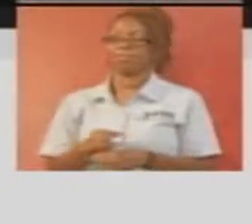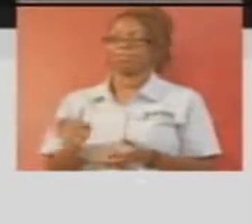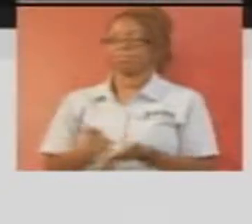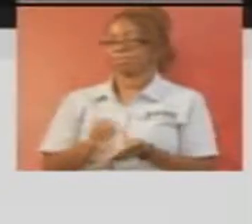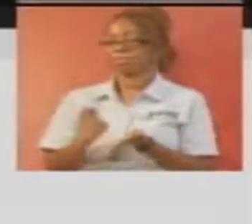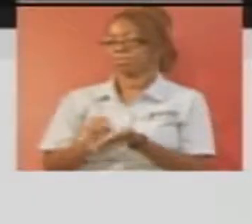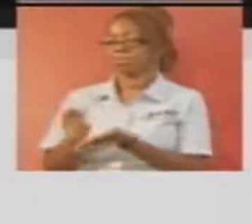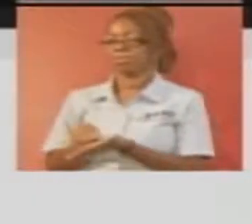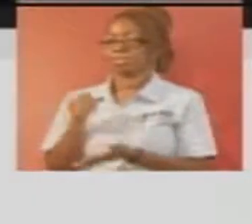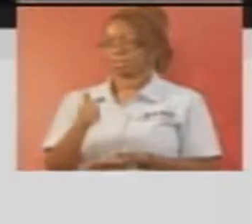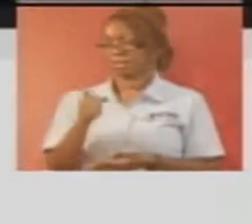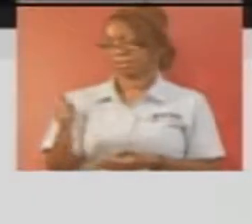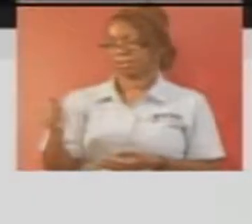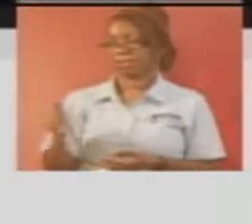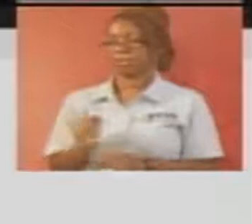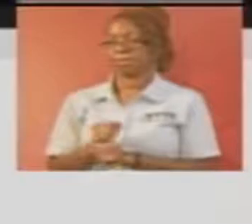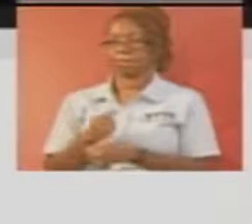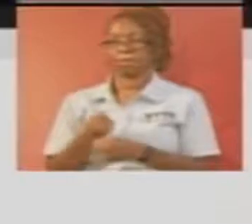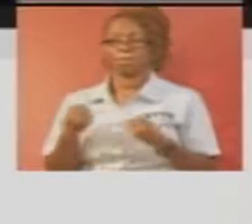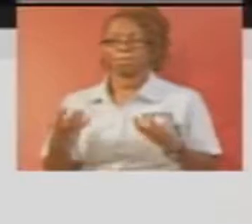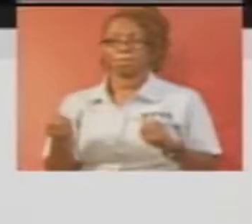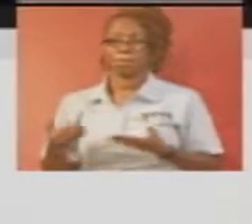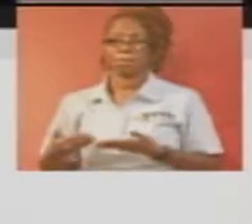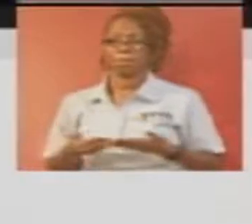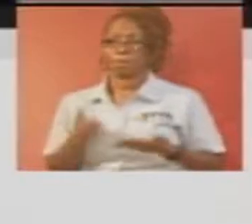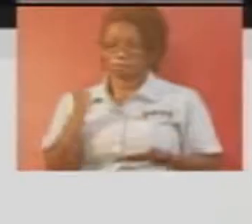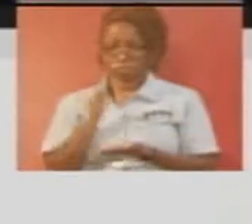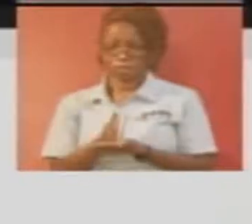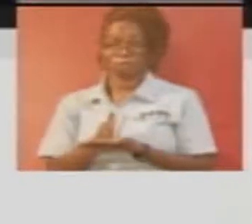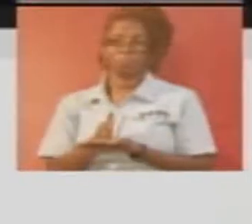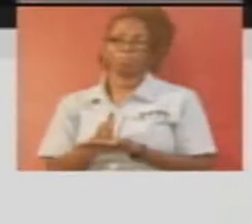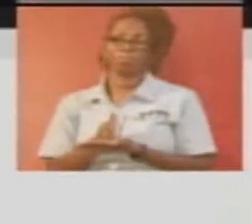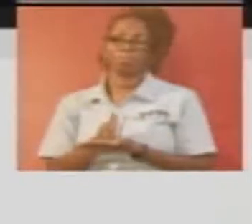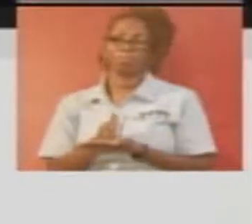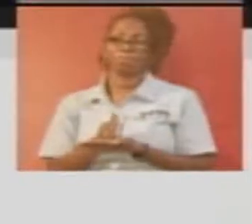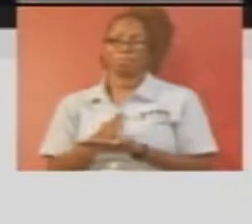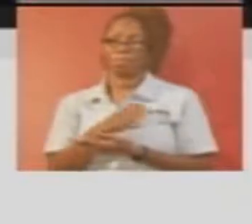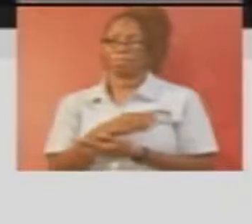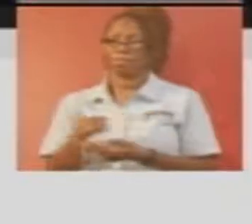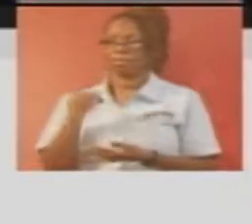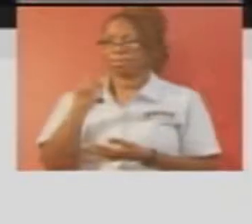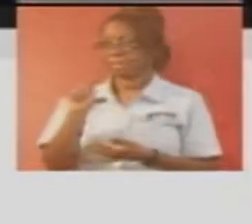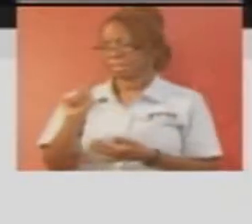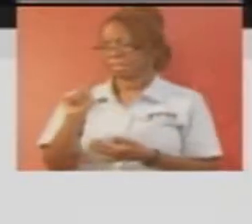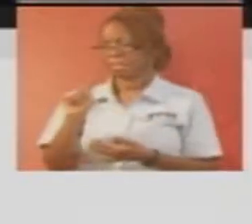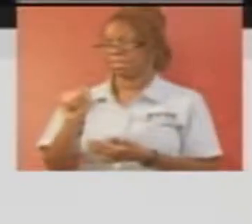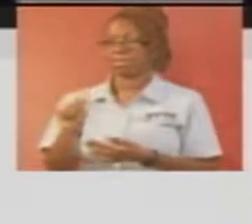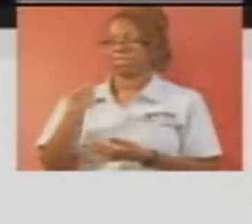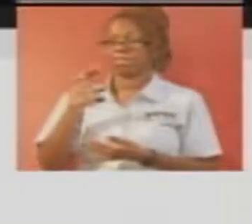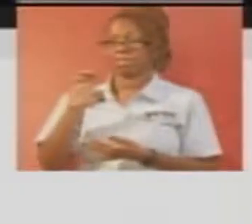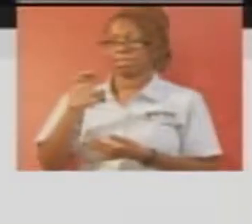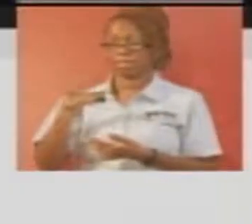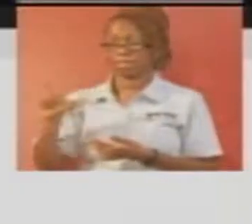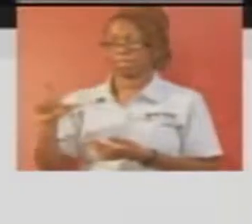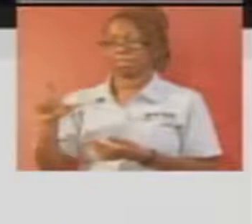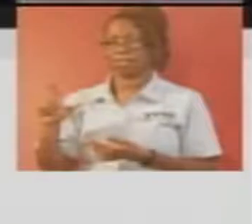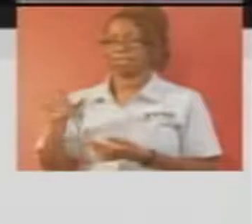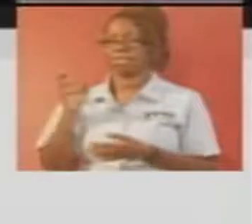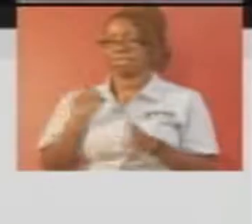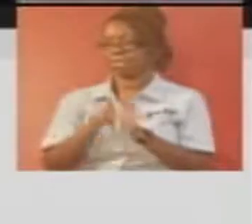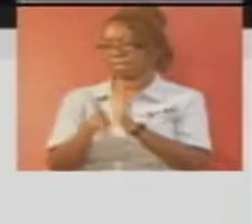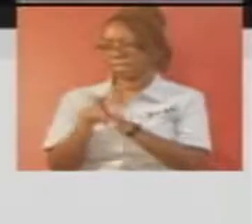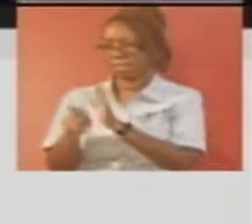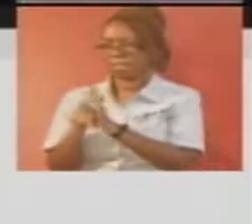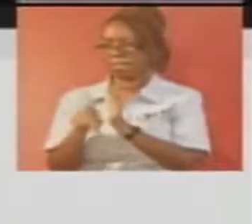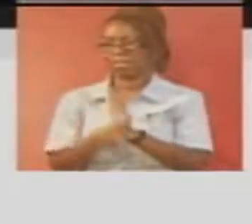different types, and one type kills infected cells. So the circle shown in the diagram with all the little blue pieces inside